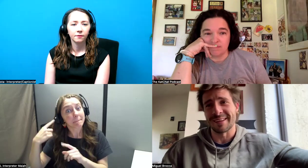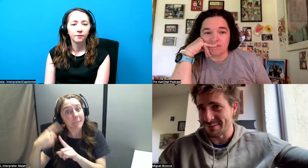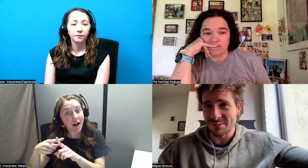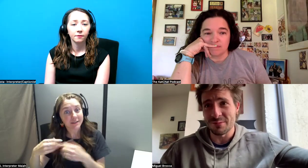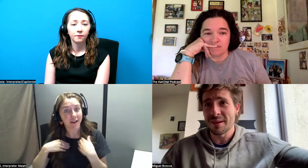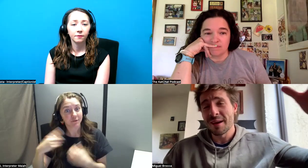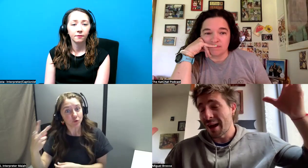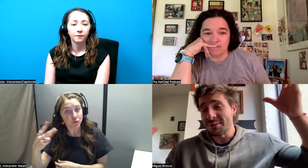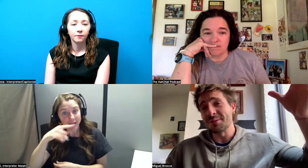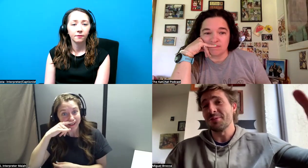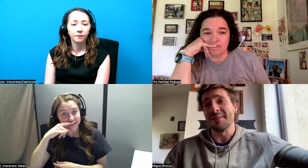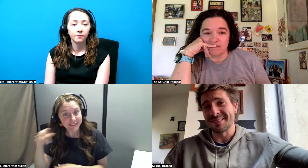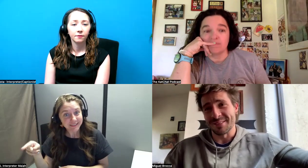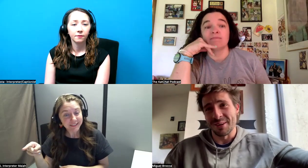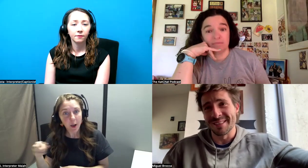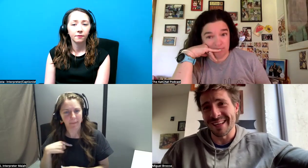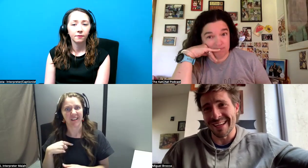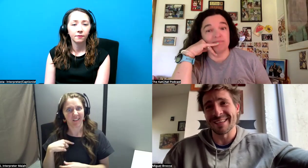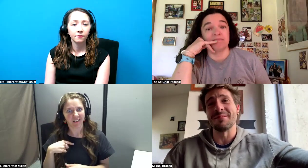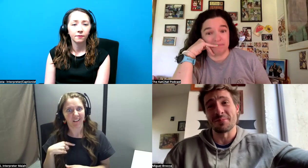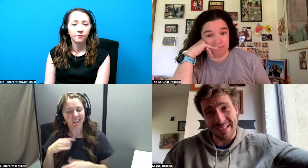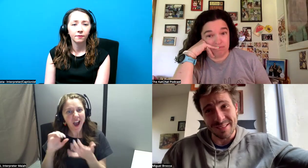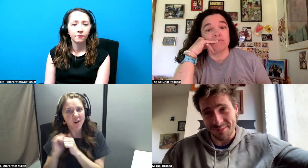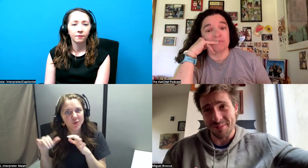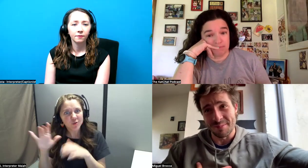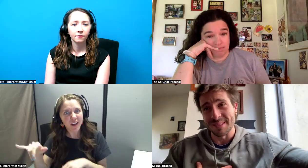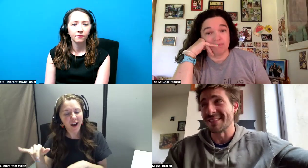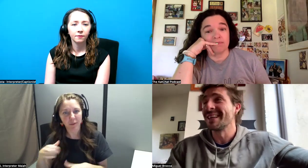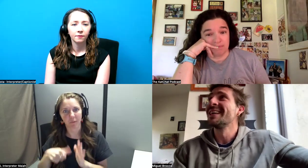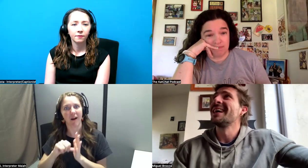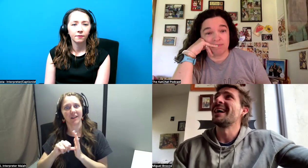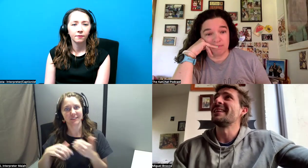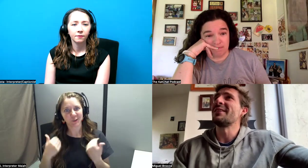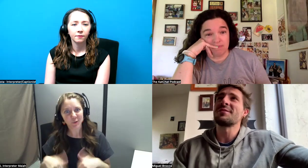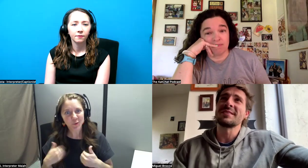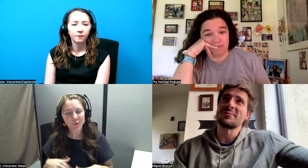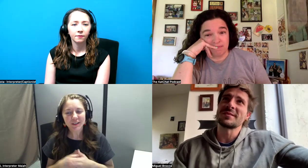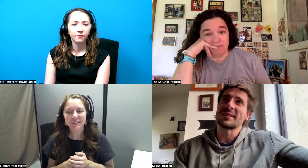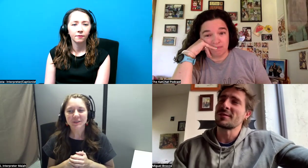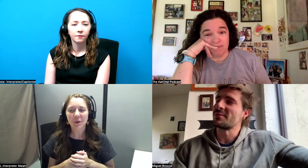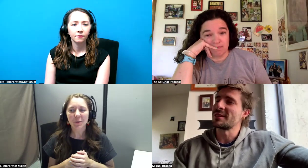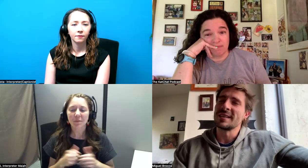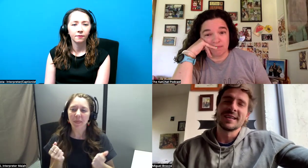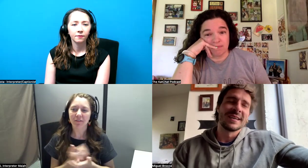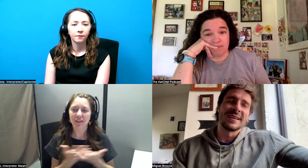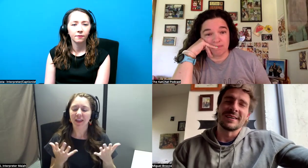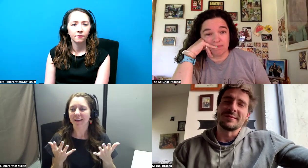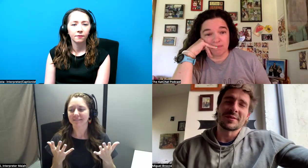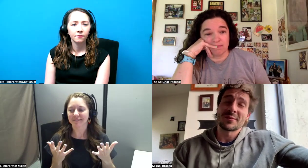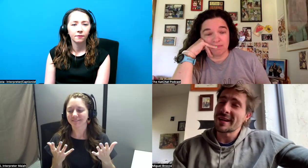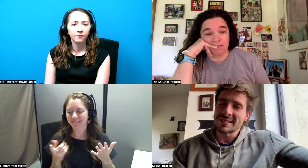and it's like how do you do this, you know? It's Mm. impressive in my opinion, and everything is always like with a very